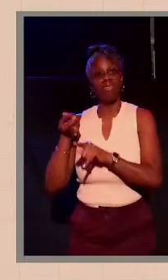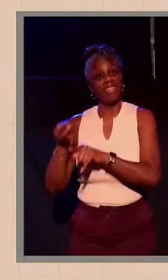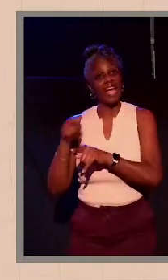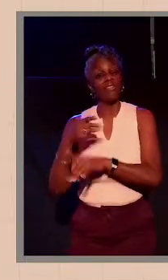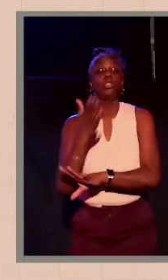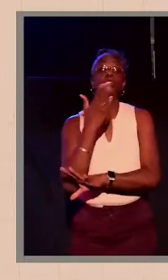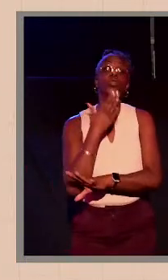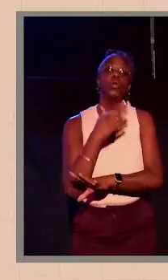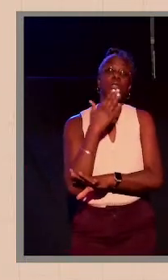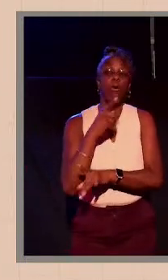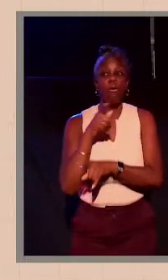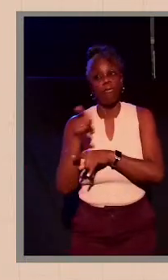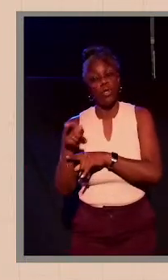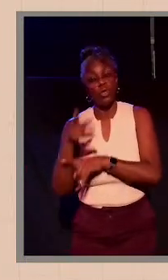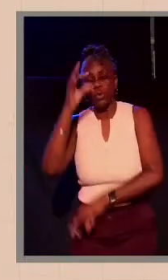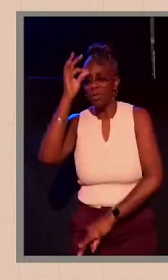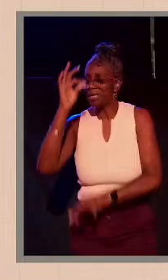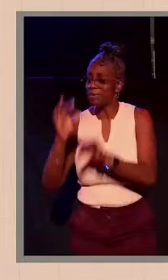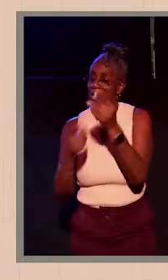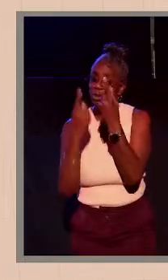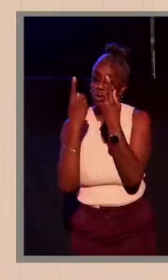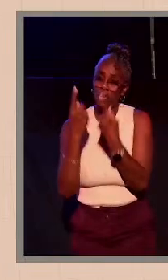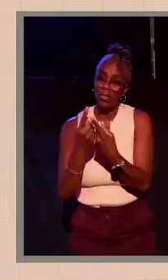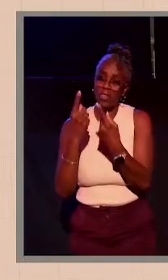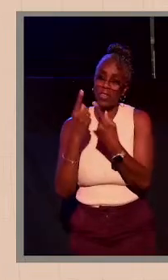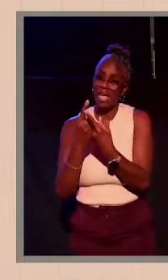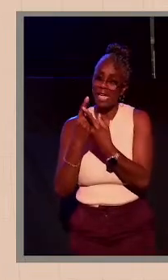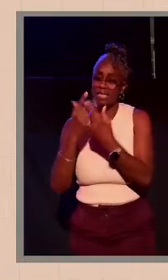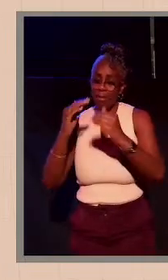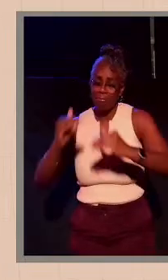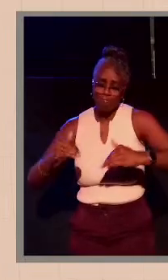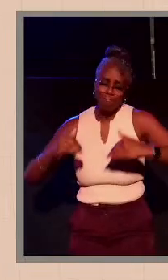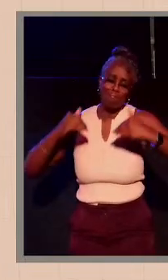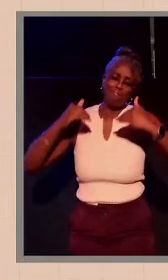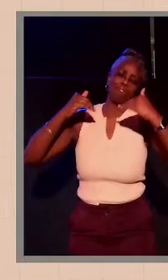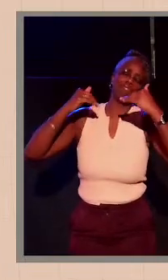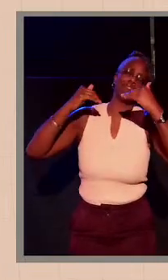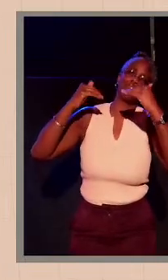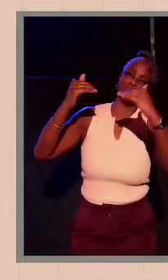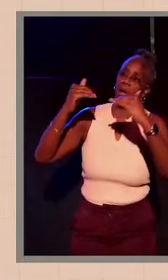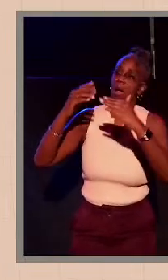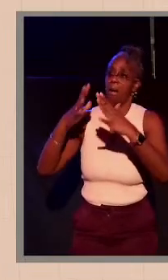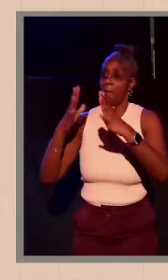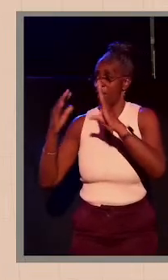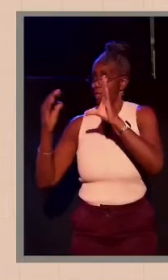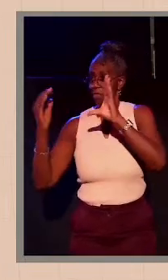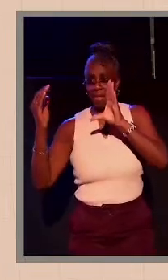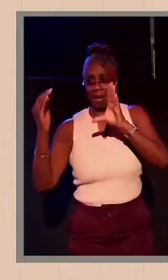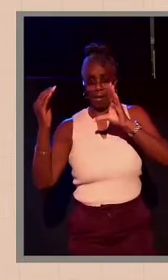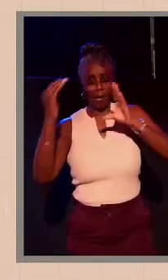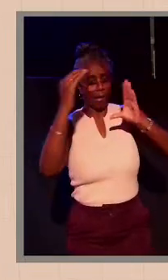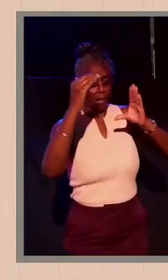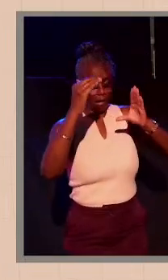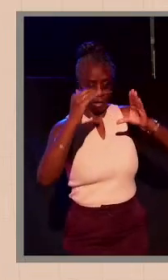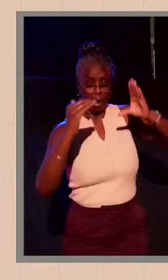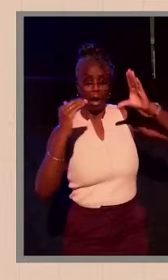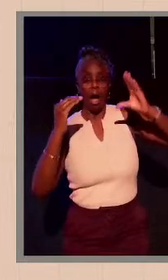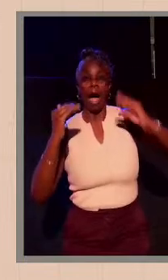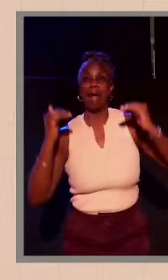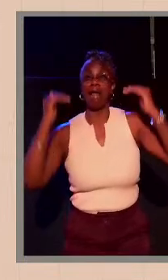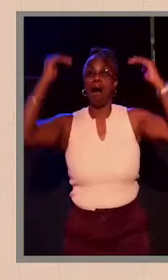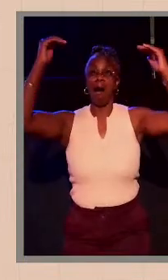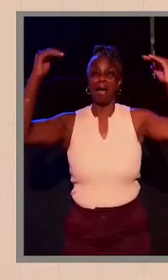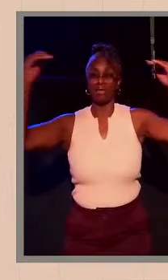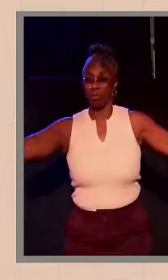doing spatial stuff. So really advanced spatial systems that are not only spatial this way, but also in height. So they've got speakers all the way around